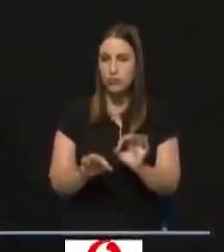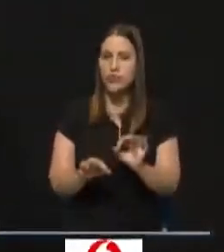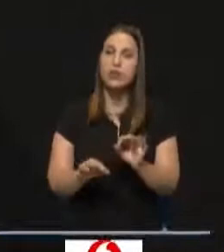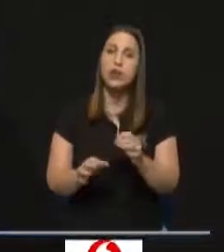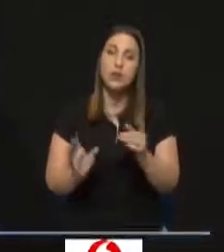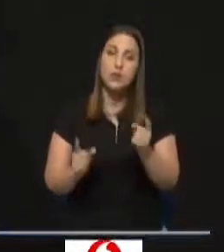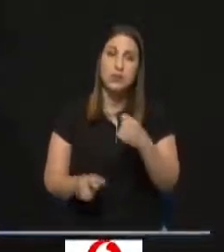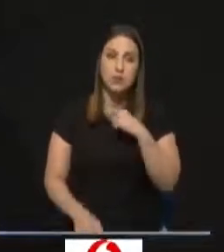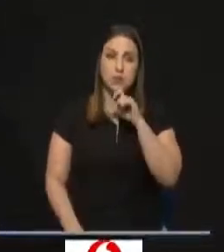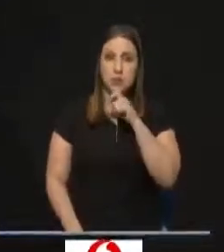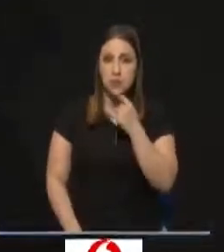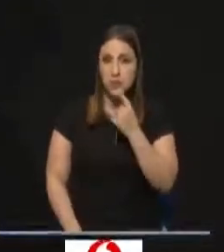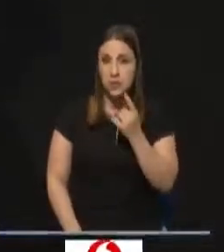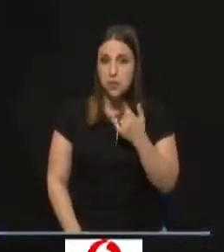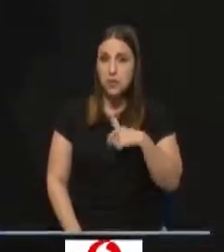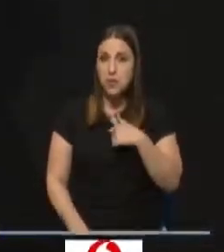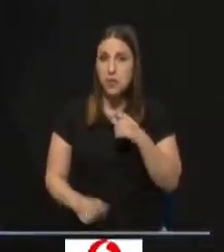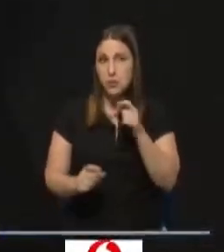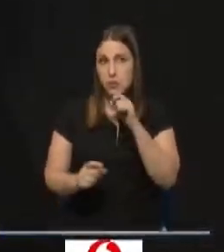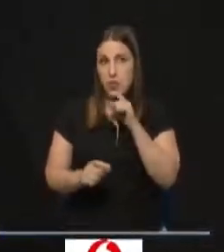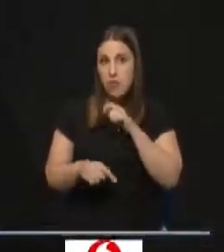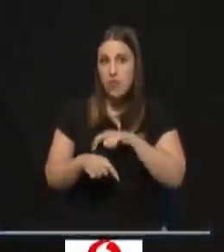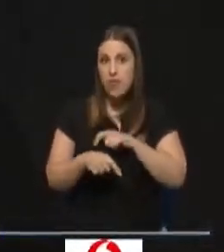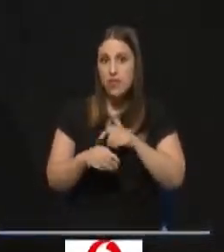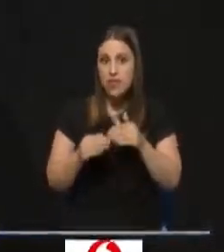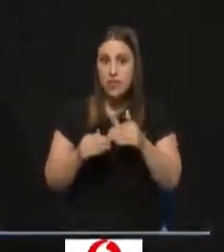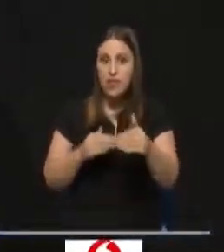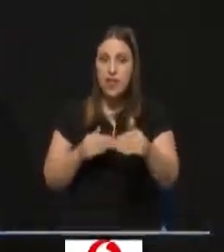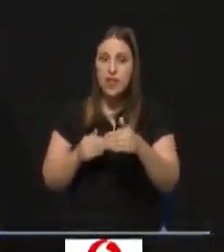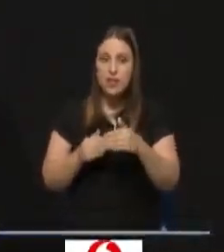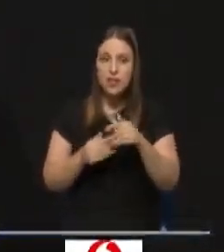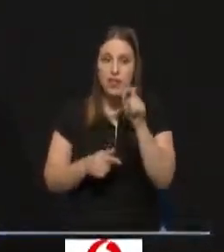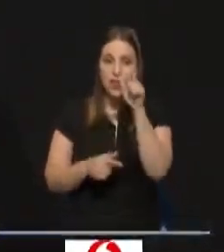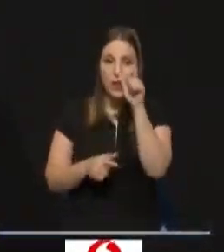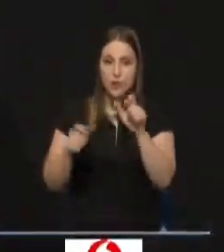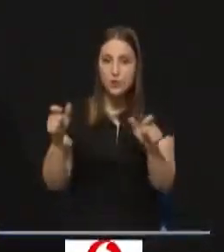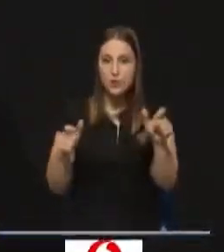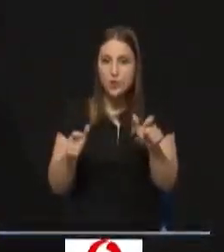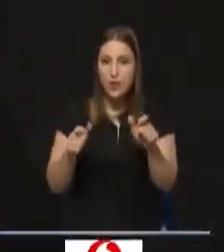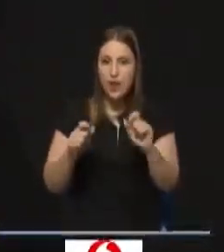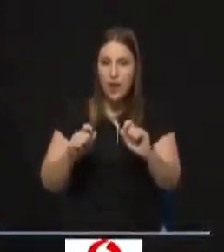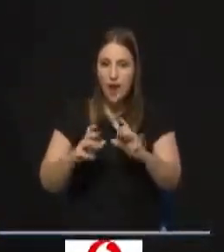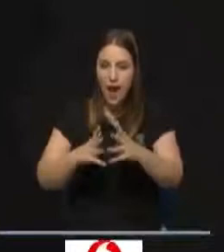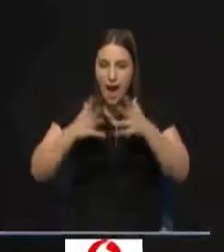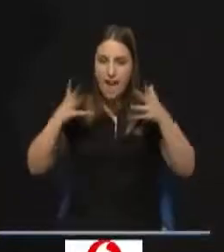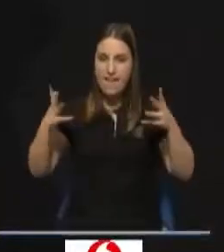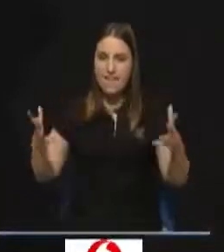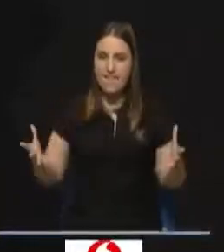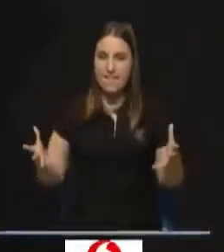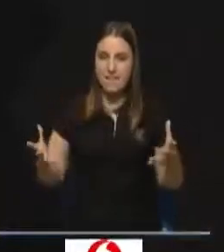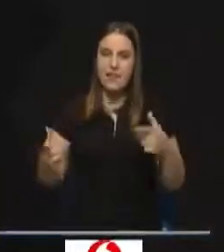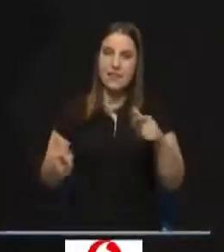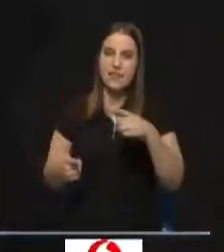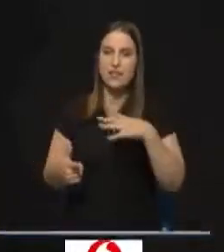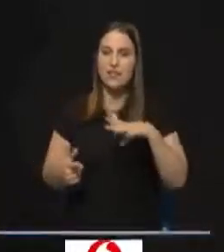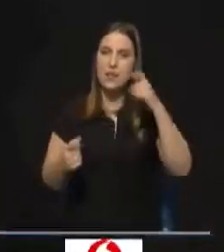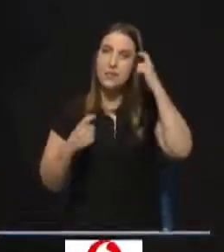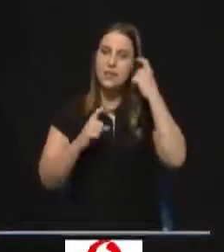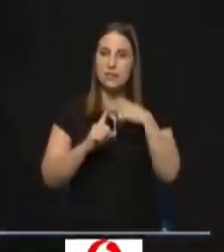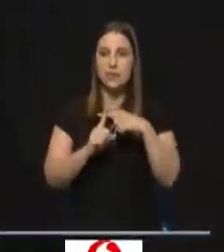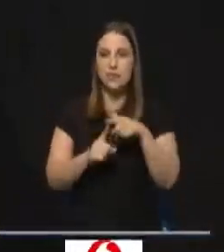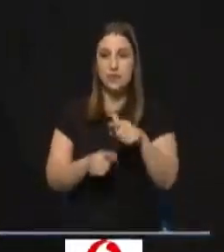people in real time. And so probably we're in the area of the increased, enhanced humanity. Well,